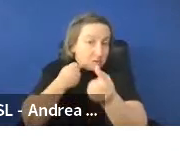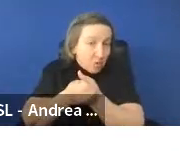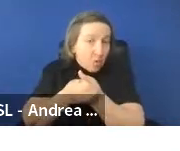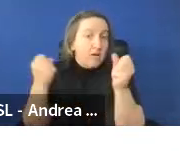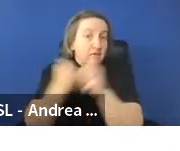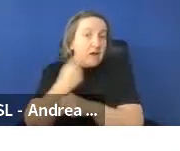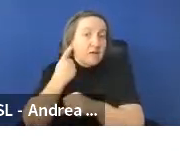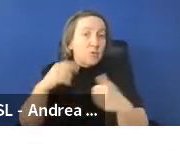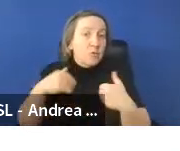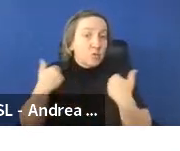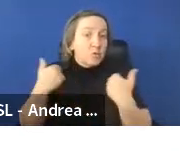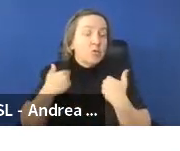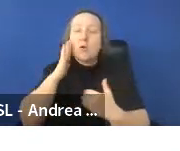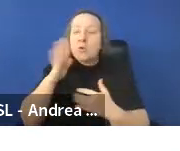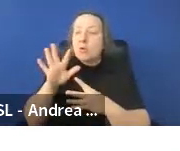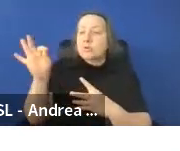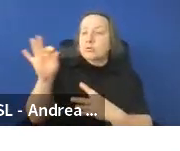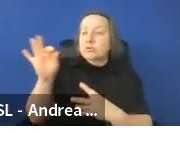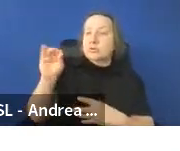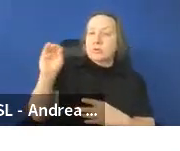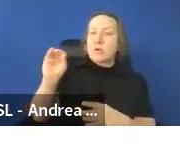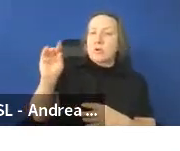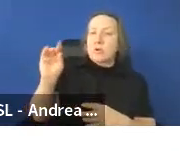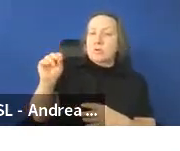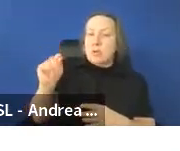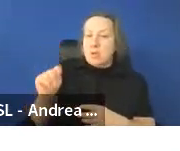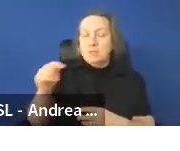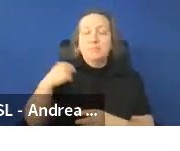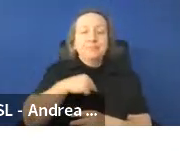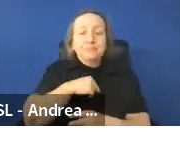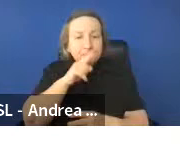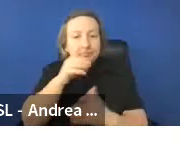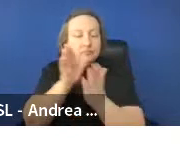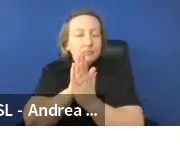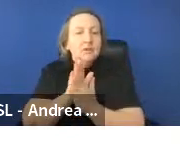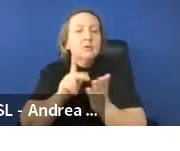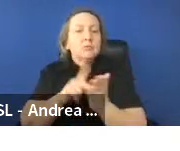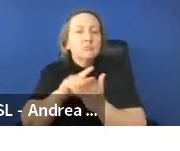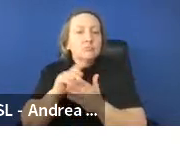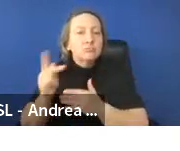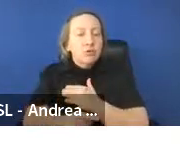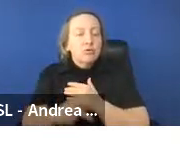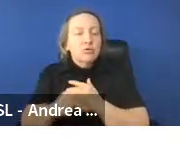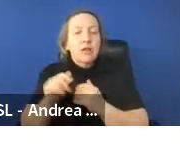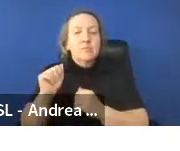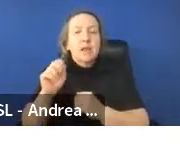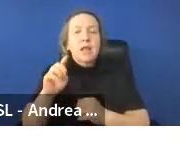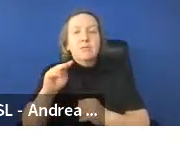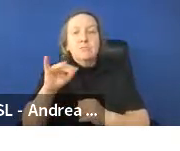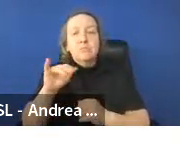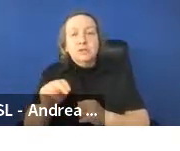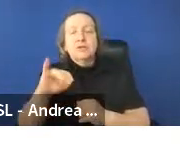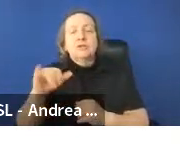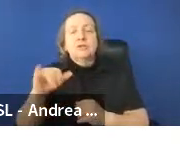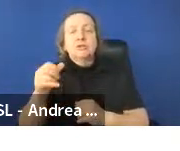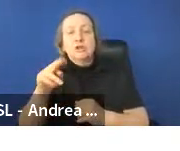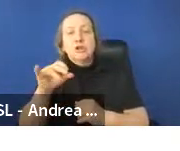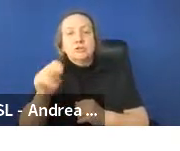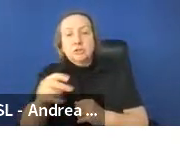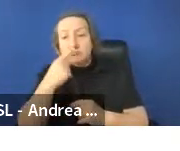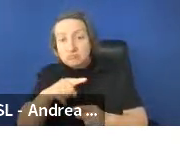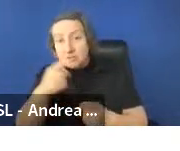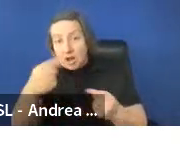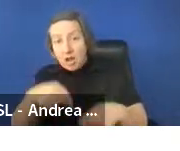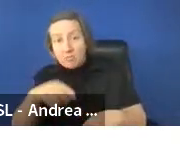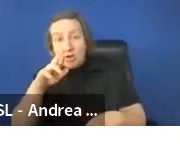for the youth, or will you choose ODOT? And we actually asked Program Administrator Johnson if he would attend one of those